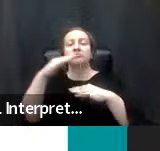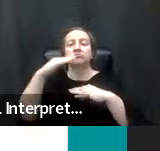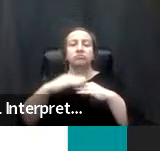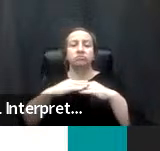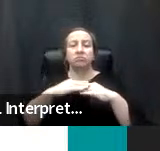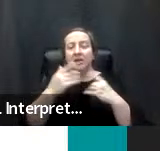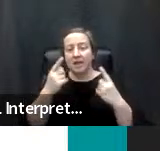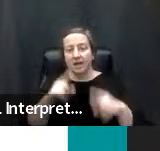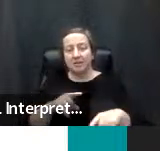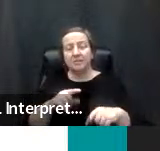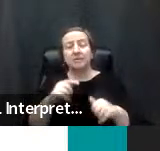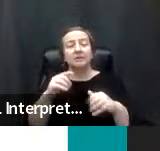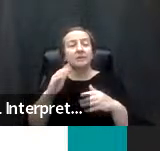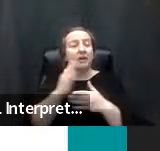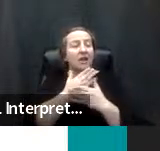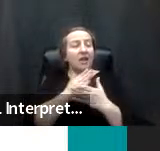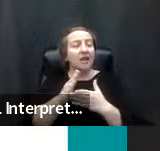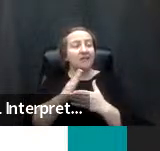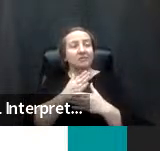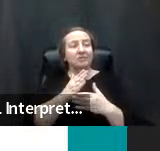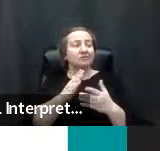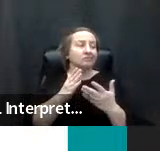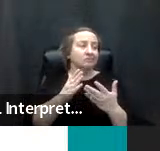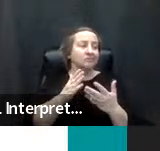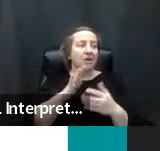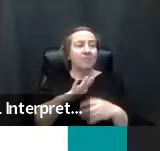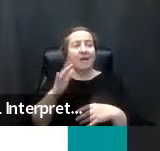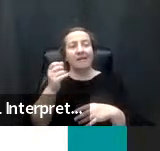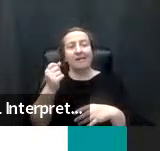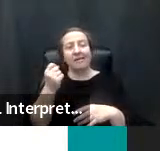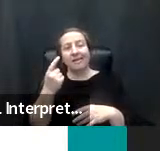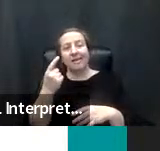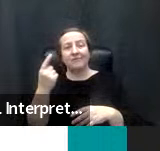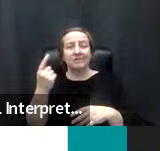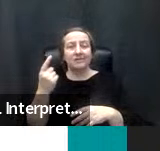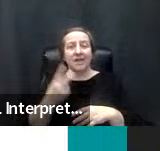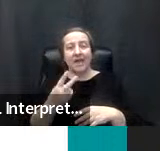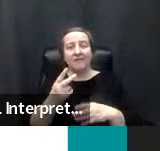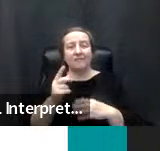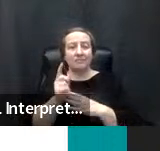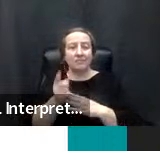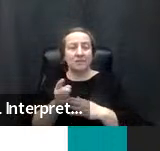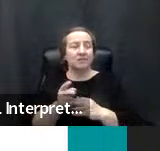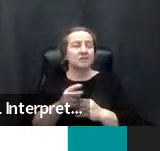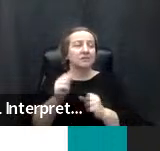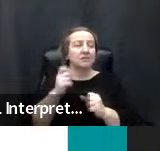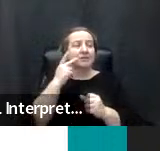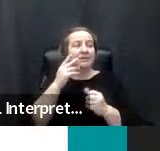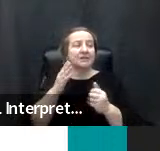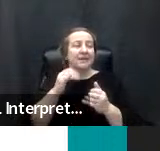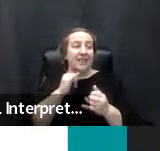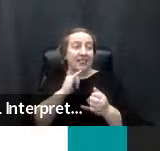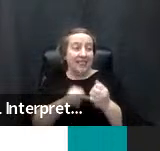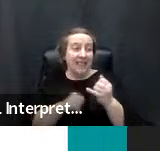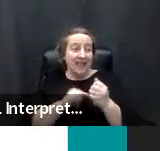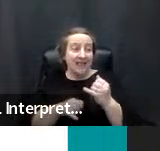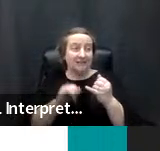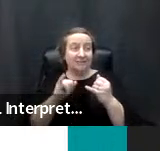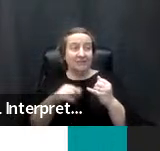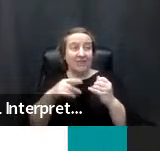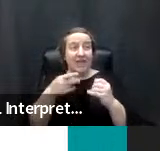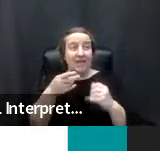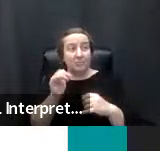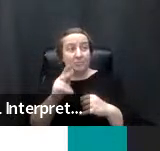average, there's about the duration of the bridge lifts about 11.5 minutes. You got to see they're occurring right at the edge of the peak. We showed you those volumes